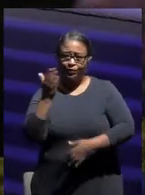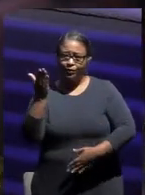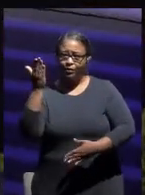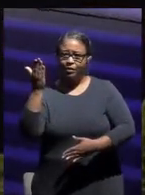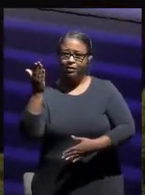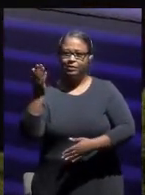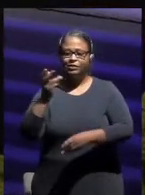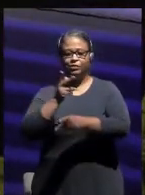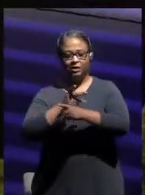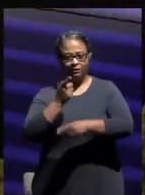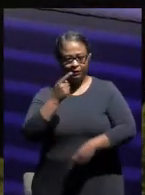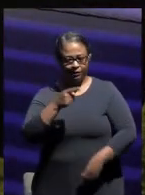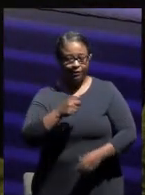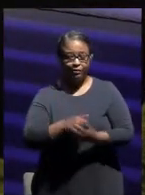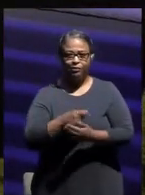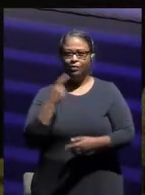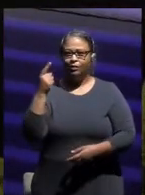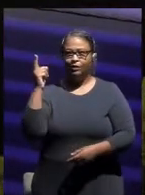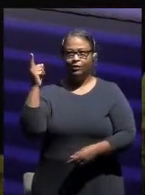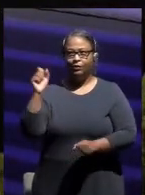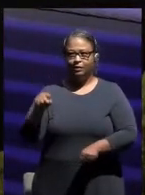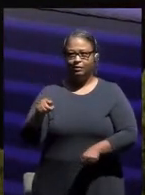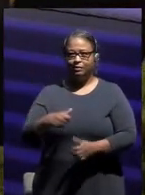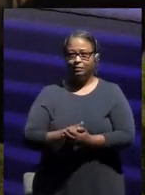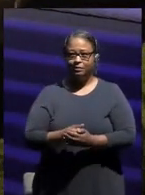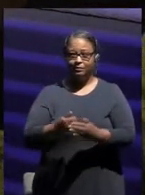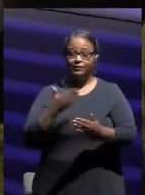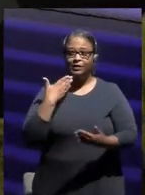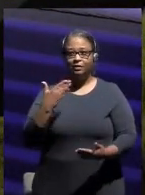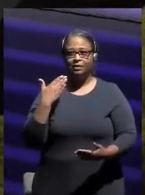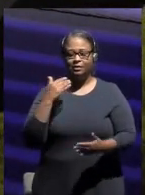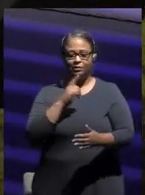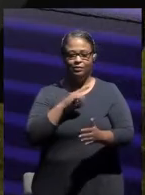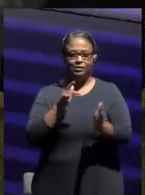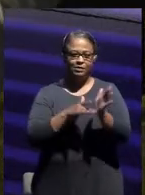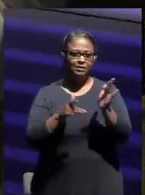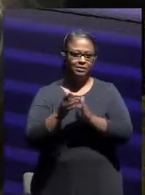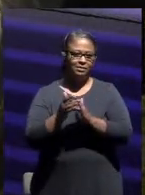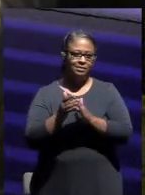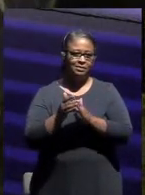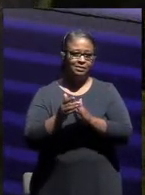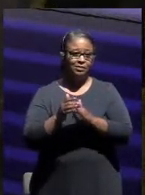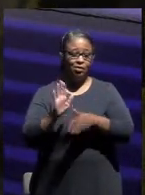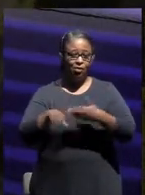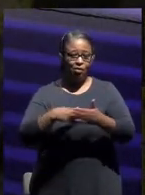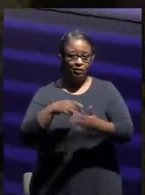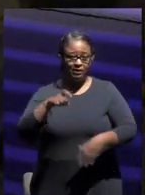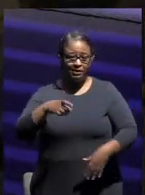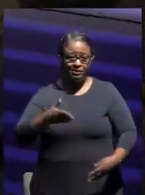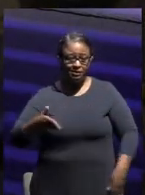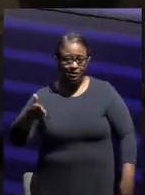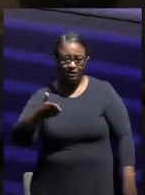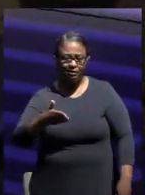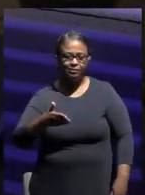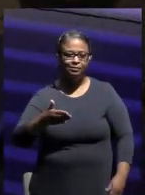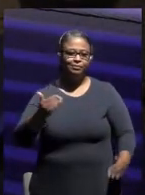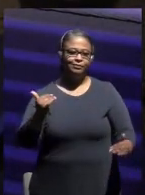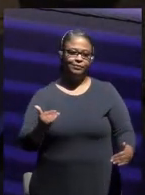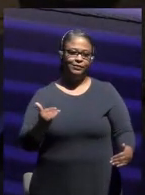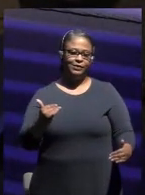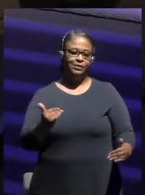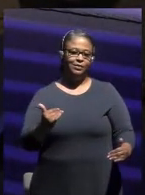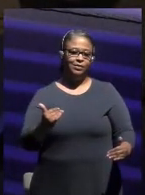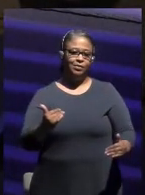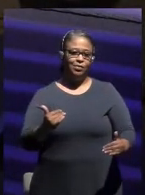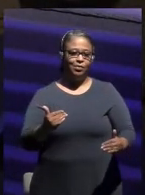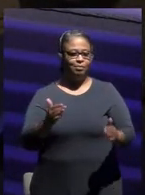her as only you can, Lord God. I thank you for it, Jesus. Lord, those needs that are in the audience, Lord, we're praying and we're